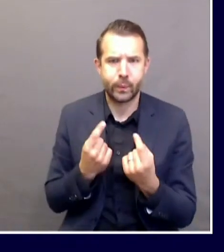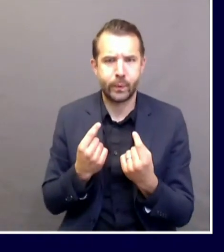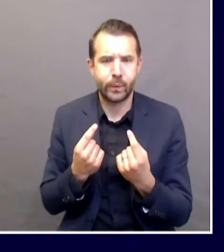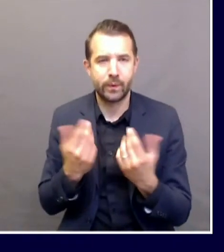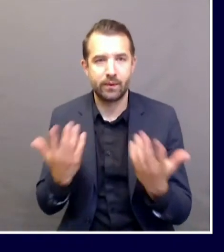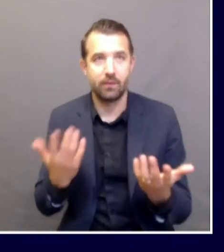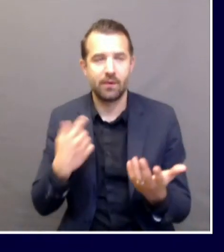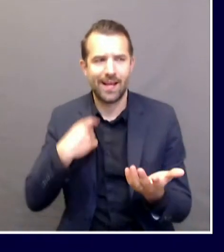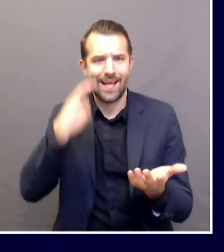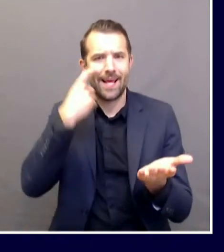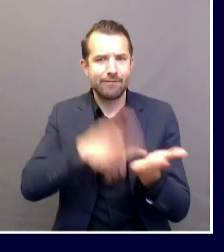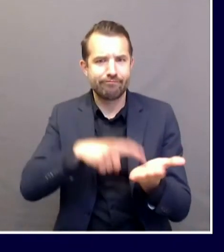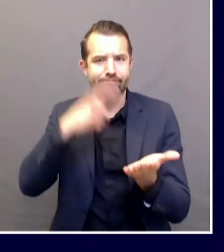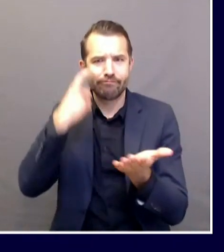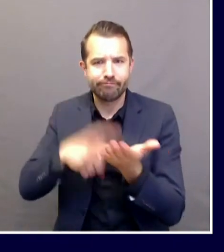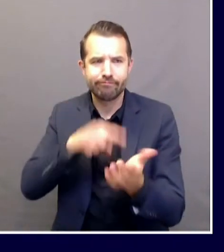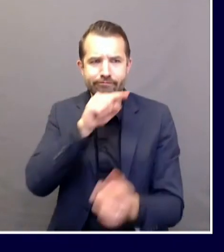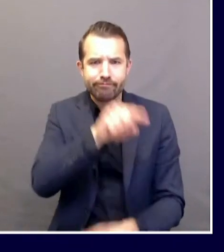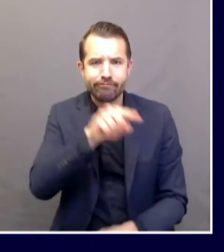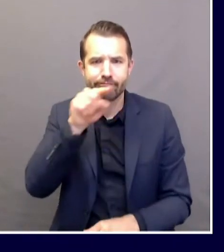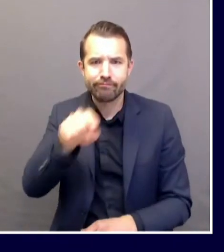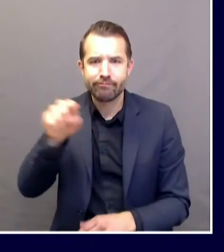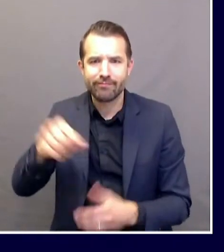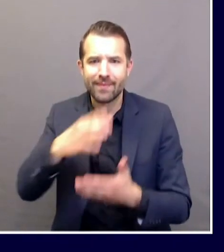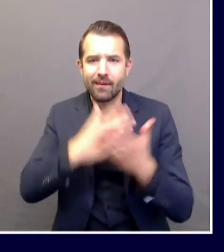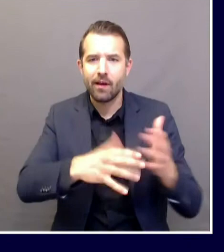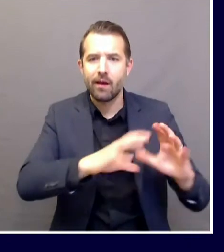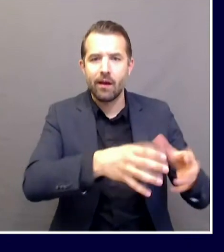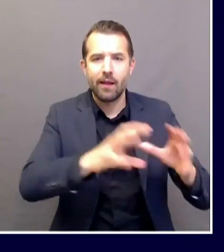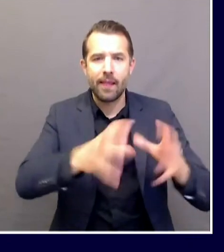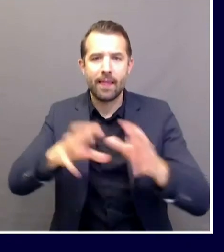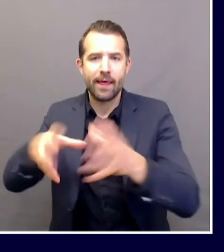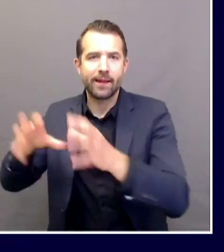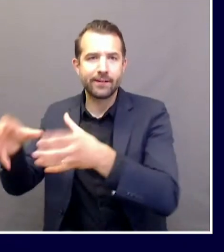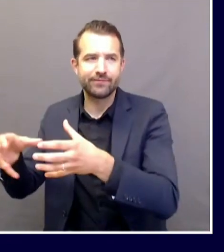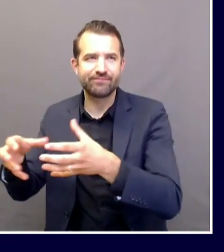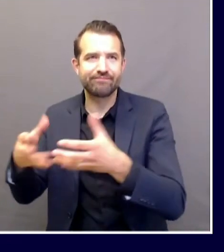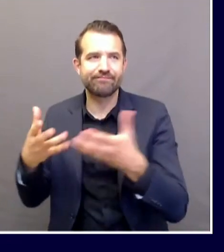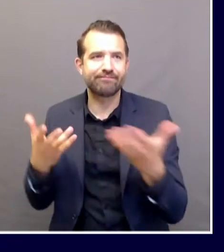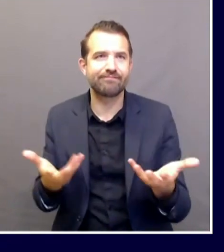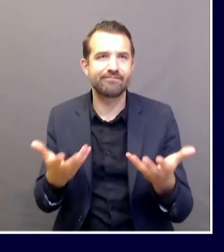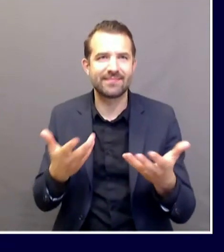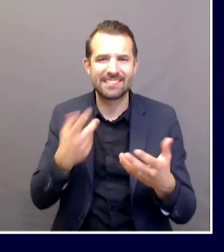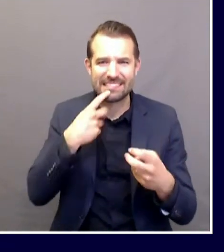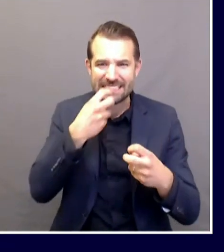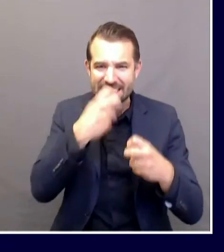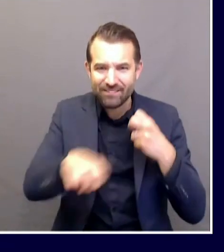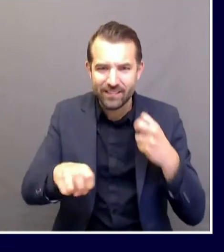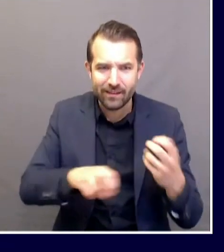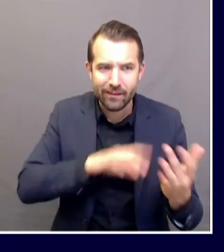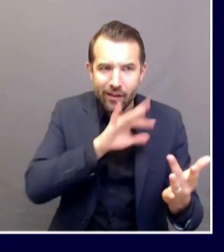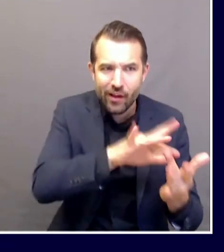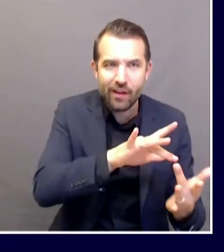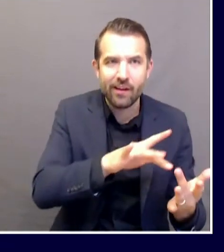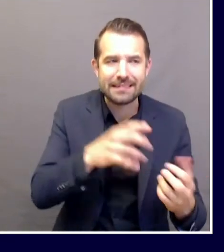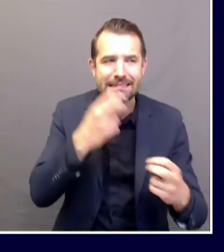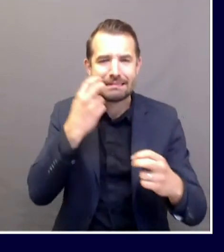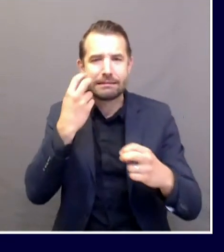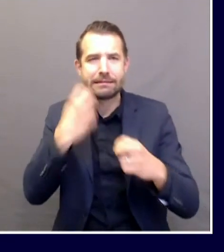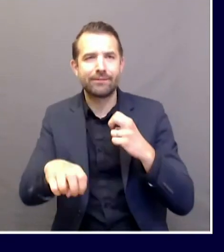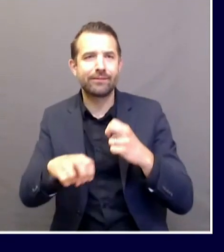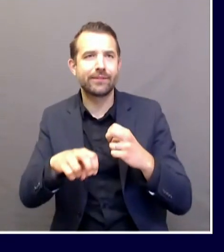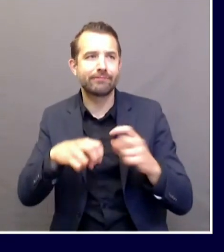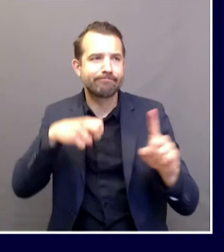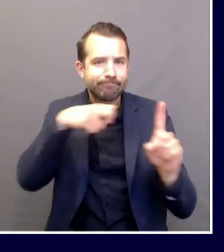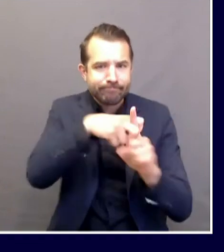certain groups of folks who are particularly hard to reach. Maybe they are extremely reticent to go to a large site.